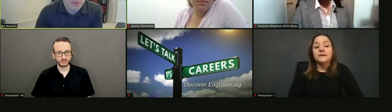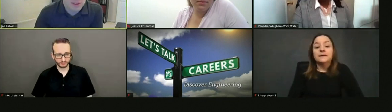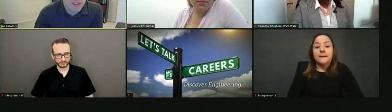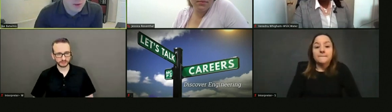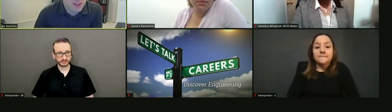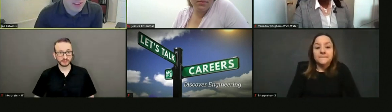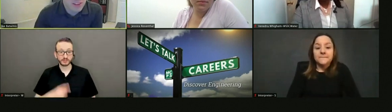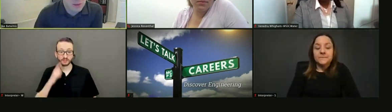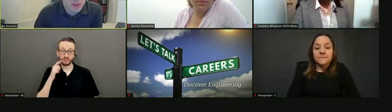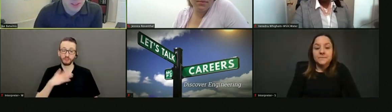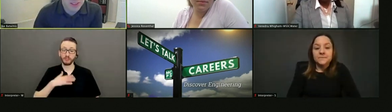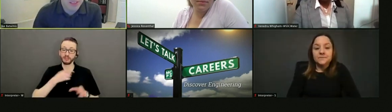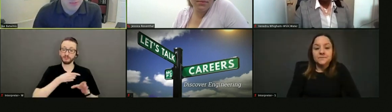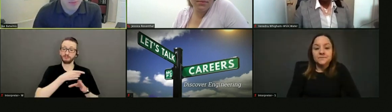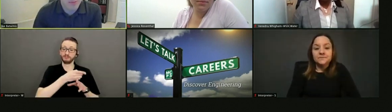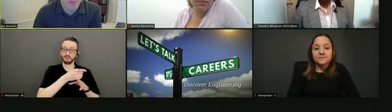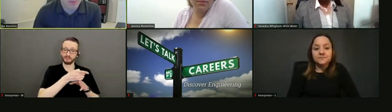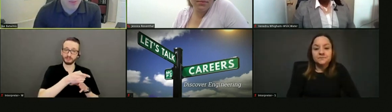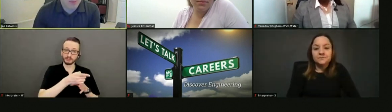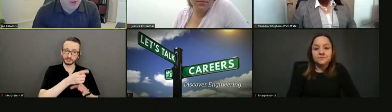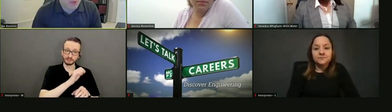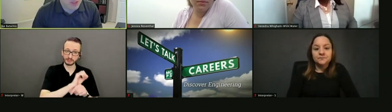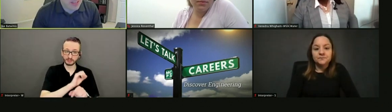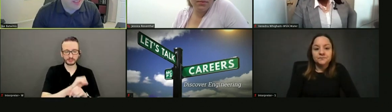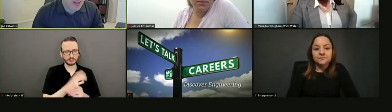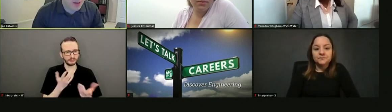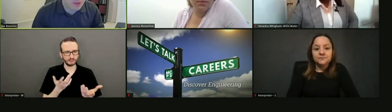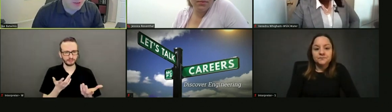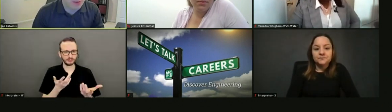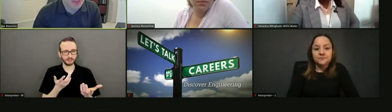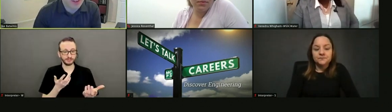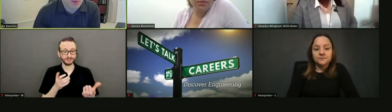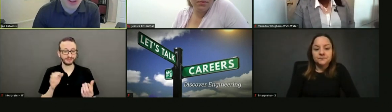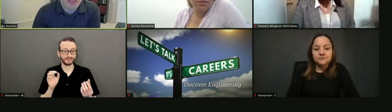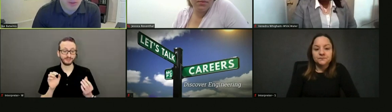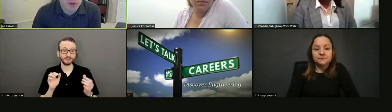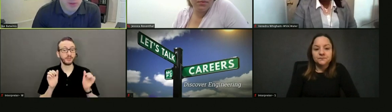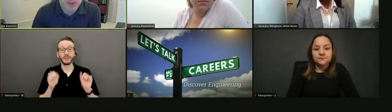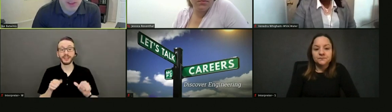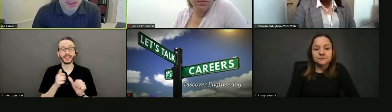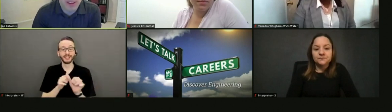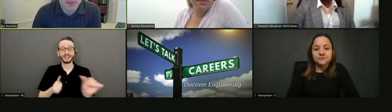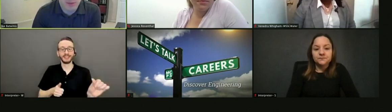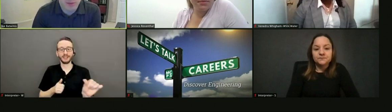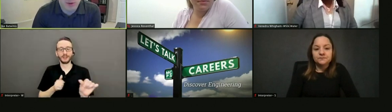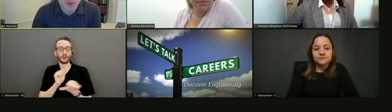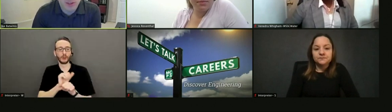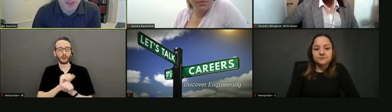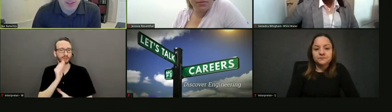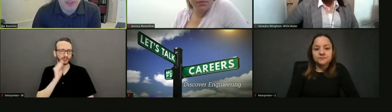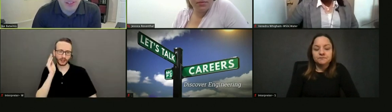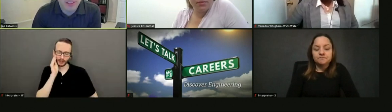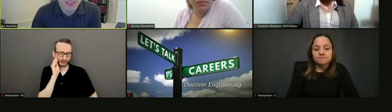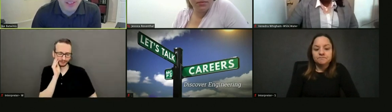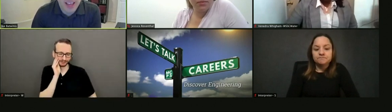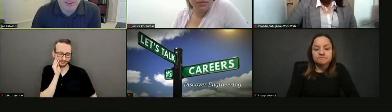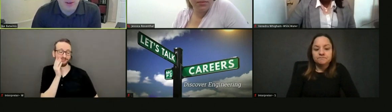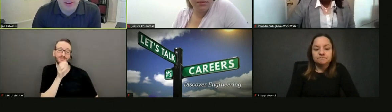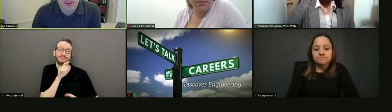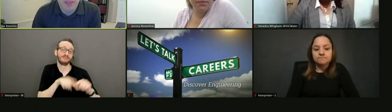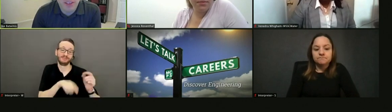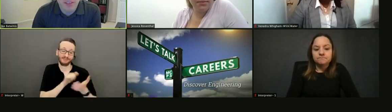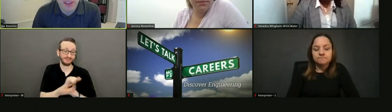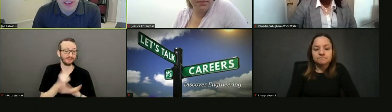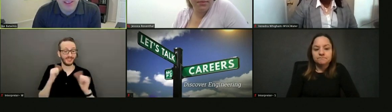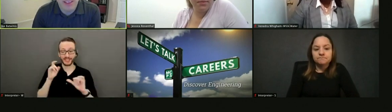So in the field I work in, it basically, we don't really have the option of working from home. We're pretty much still have to go